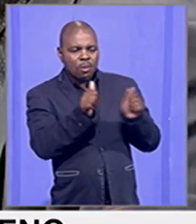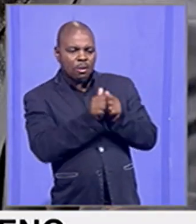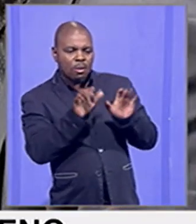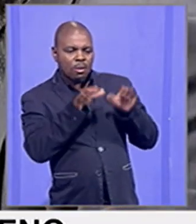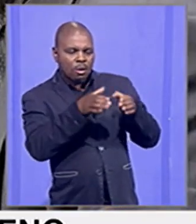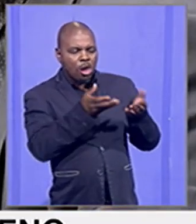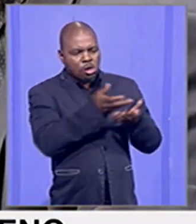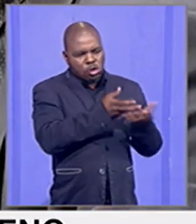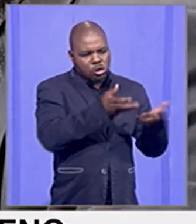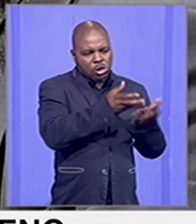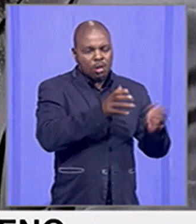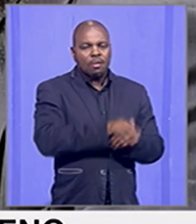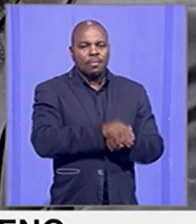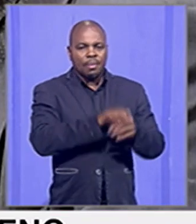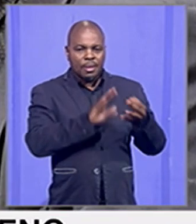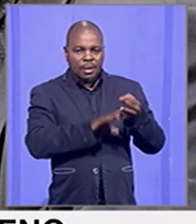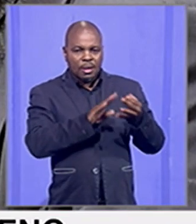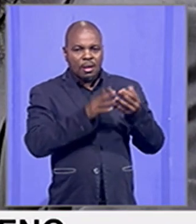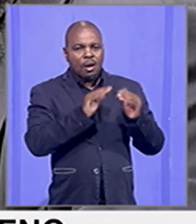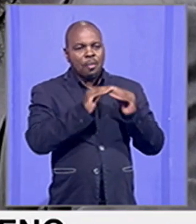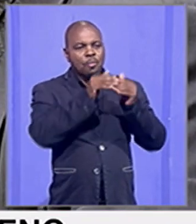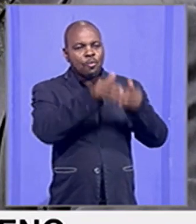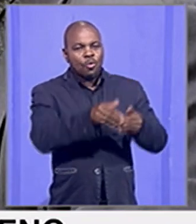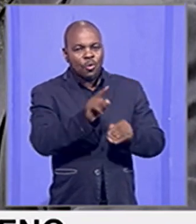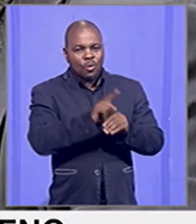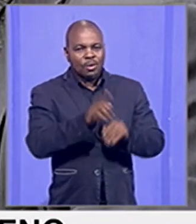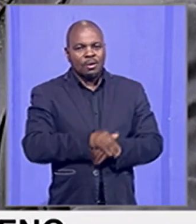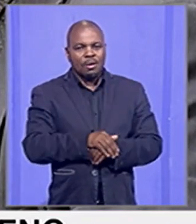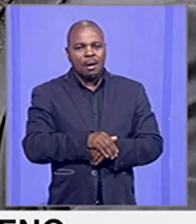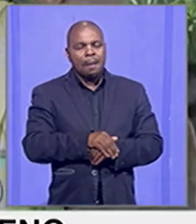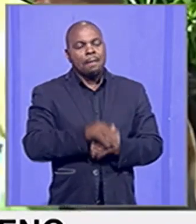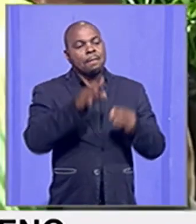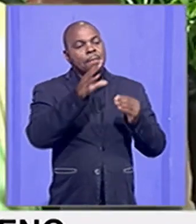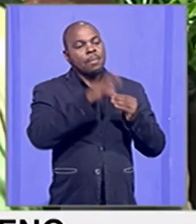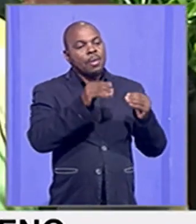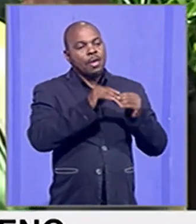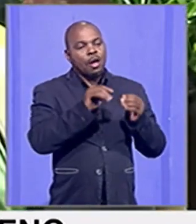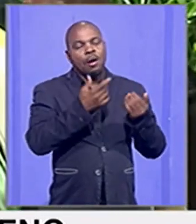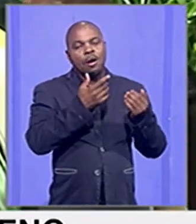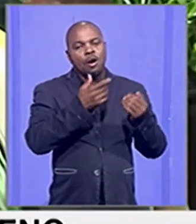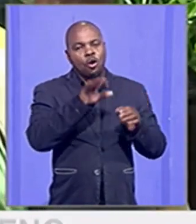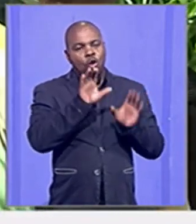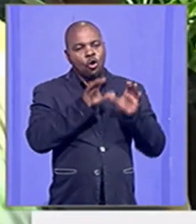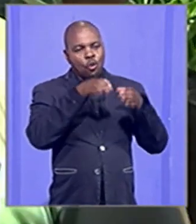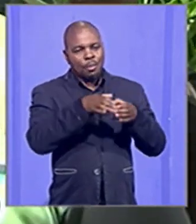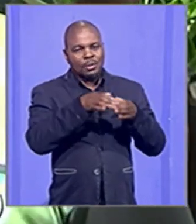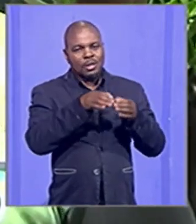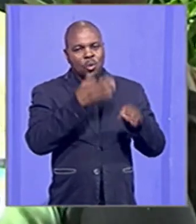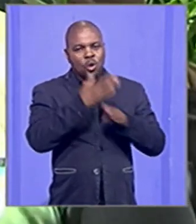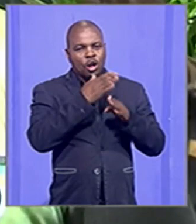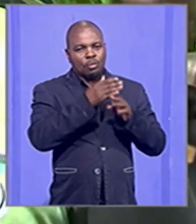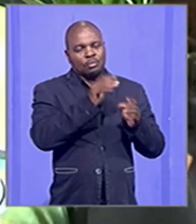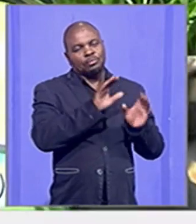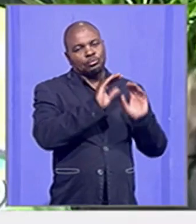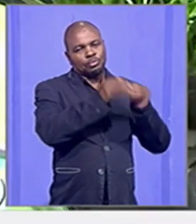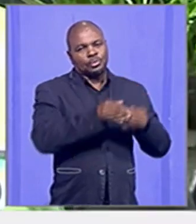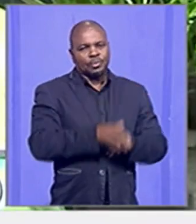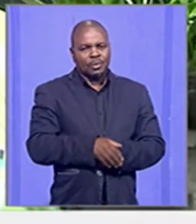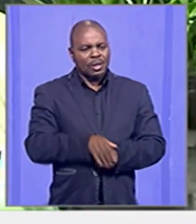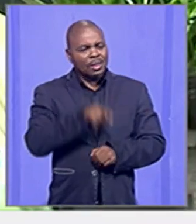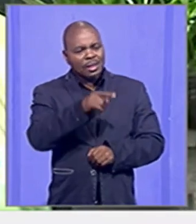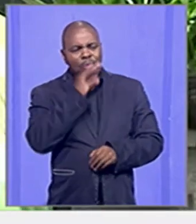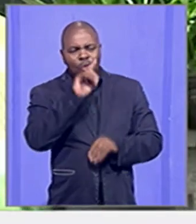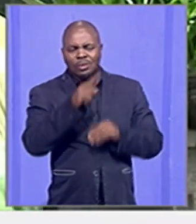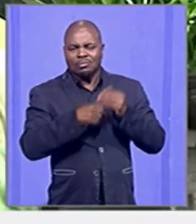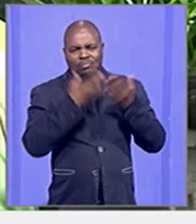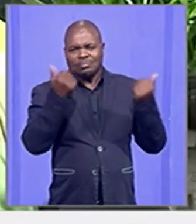le yona le go šireletša mešomo ya maloko a komiti ya meyara. We know nothing about the second letter that they are speaking of. What we are